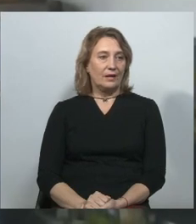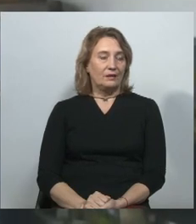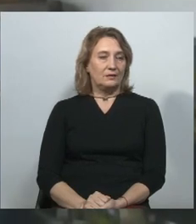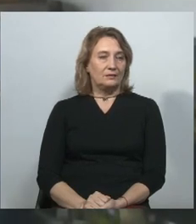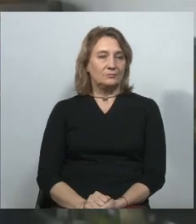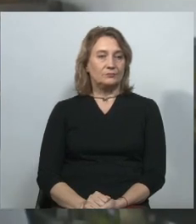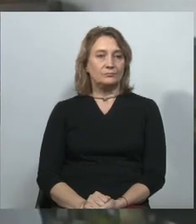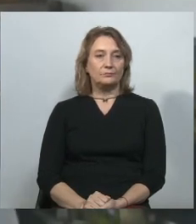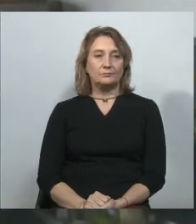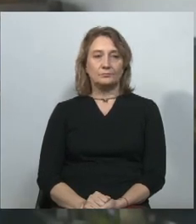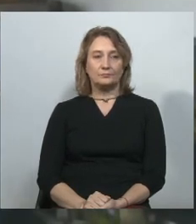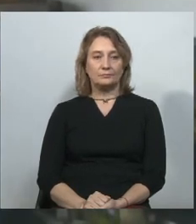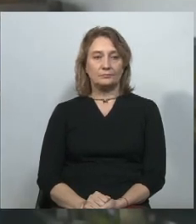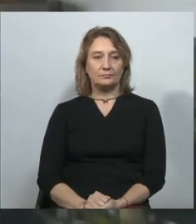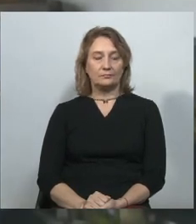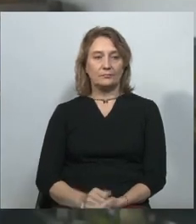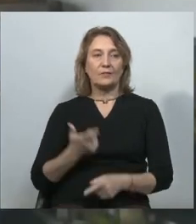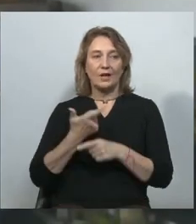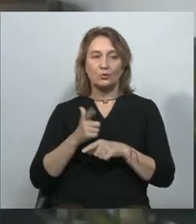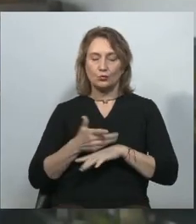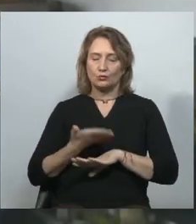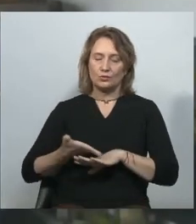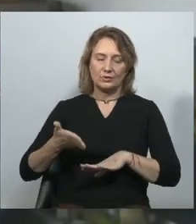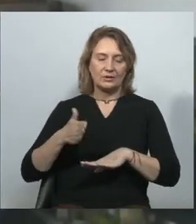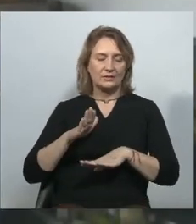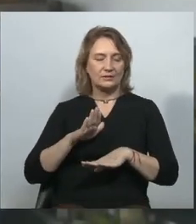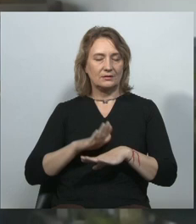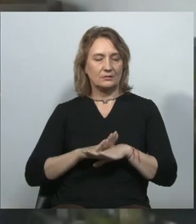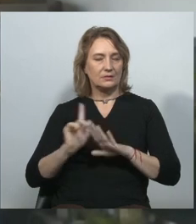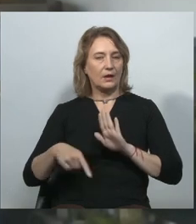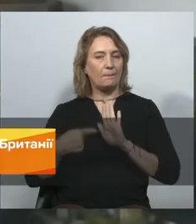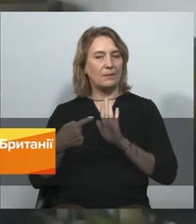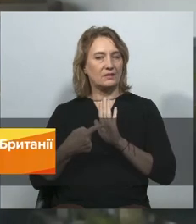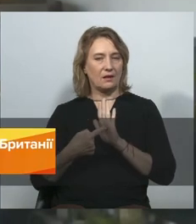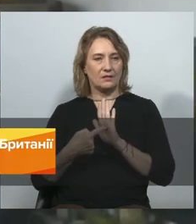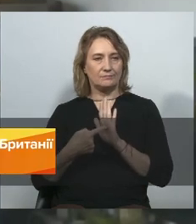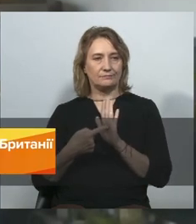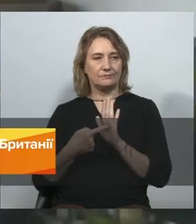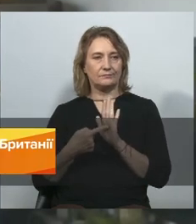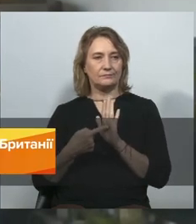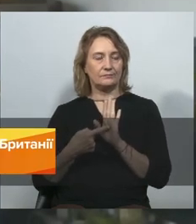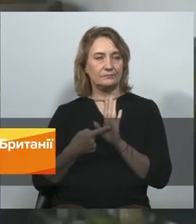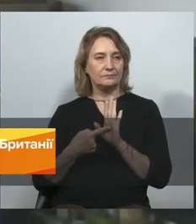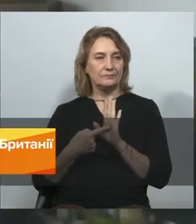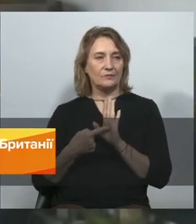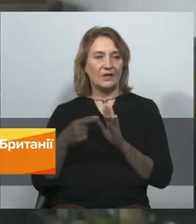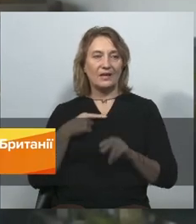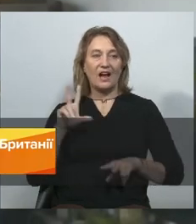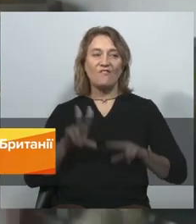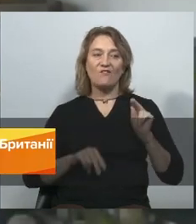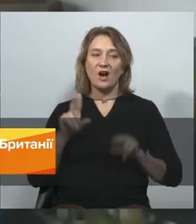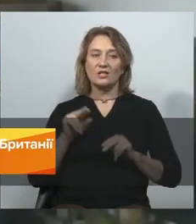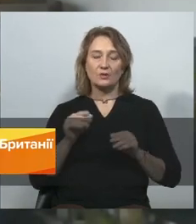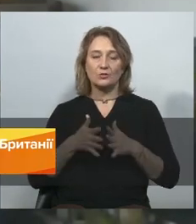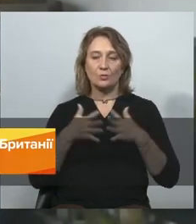Yeah, that's a good and terrifying question, to be honest. I think what we're going to see more of is